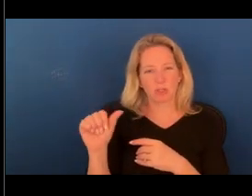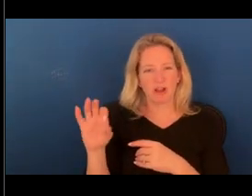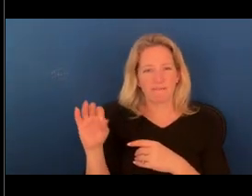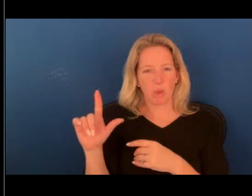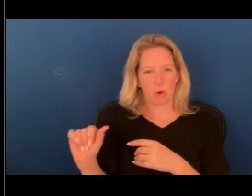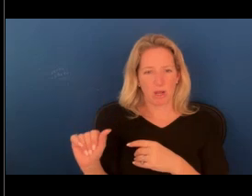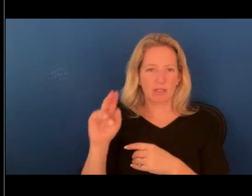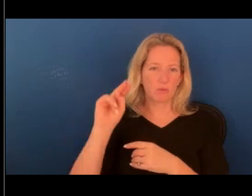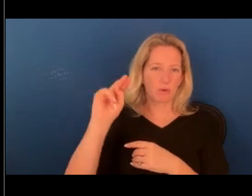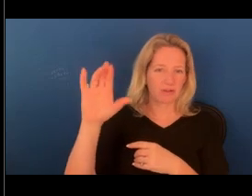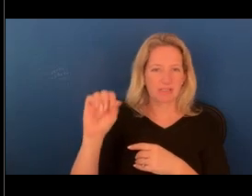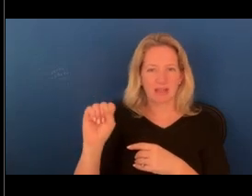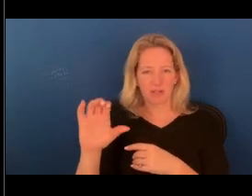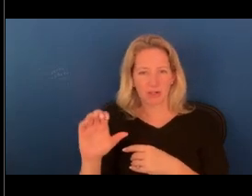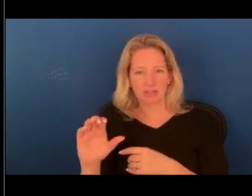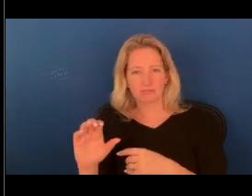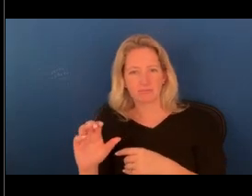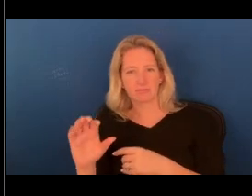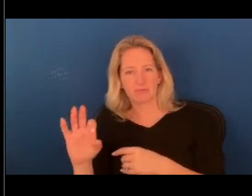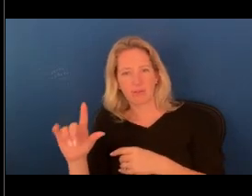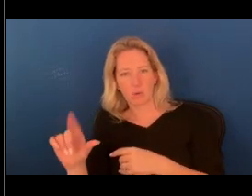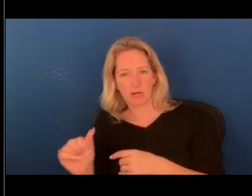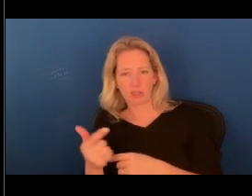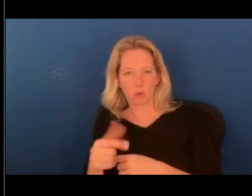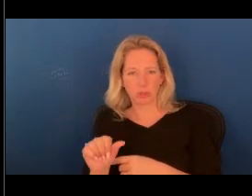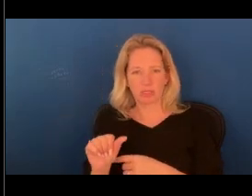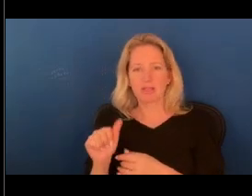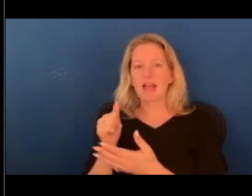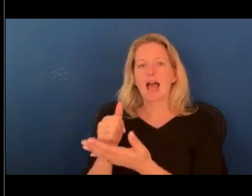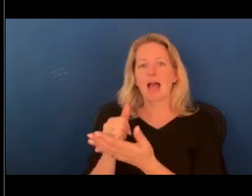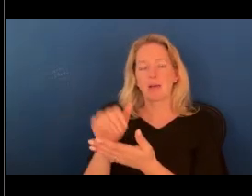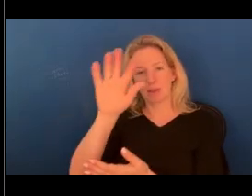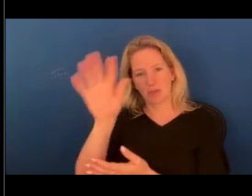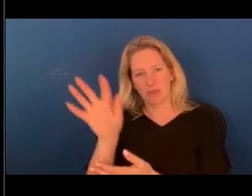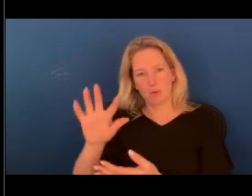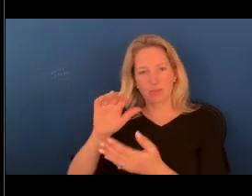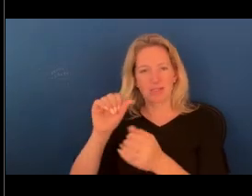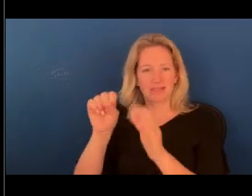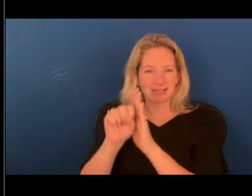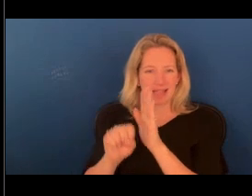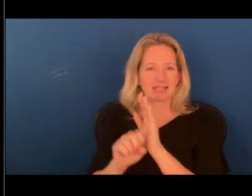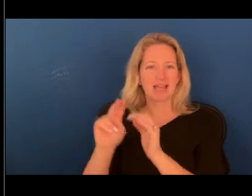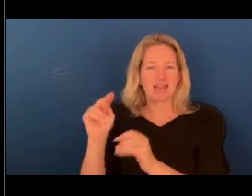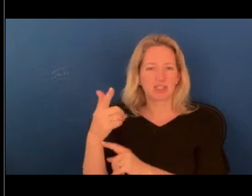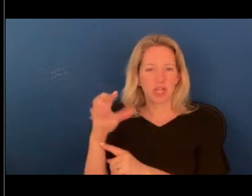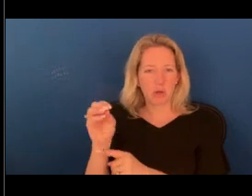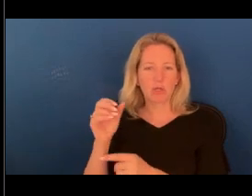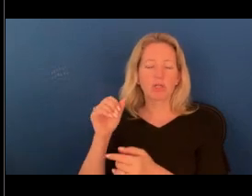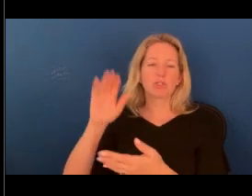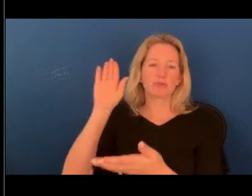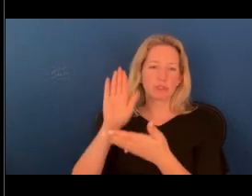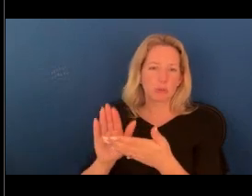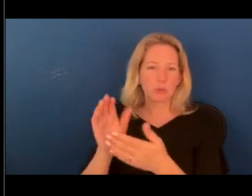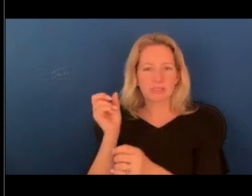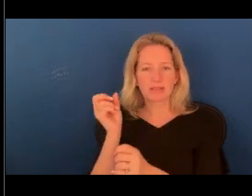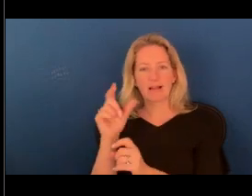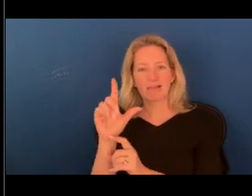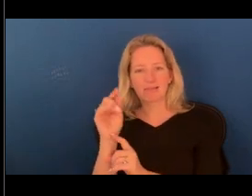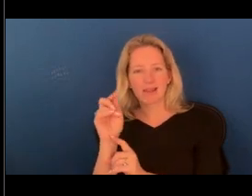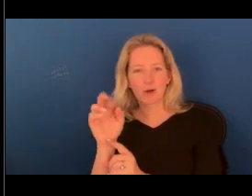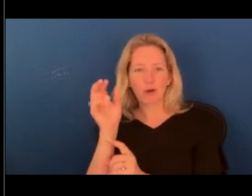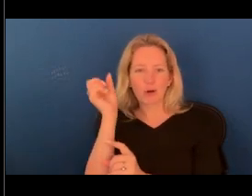strategy is to help these 4 states and their municipalities, businesses, and NGOs work to reduce litter and mismanaged waste from